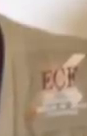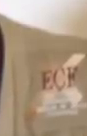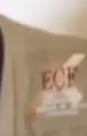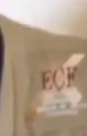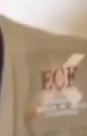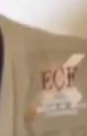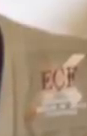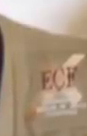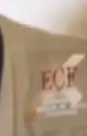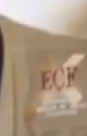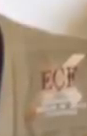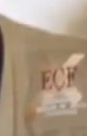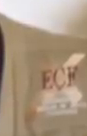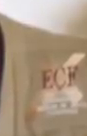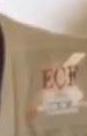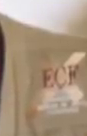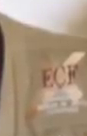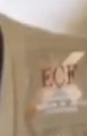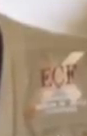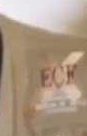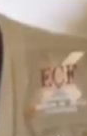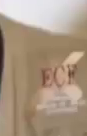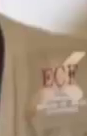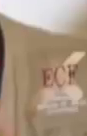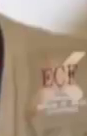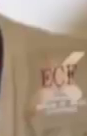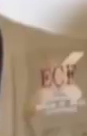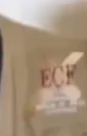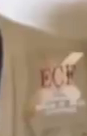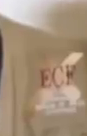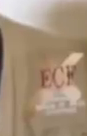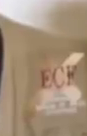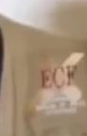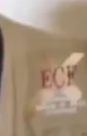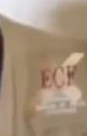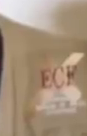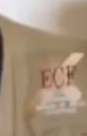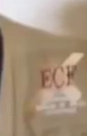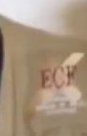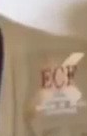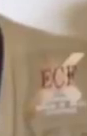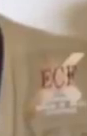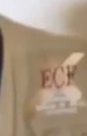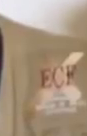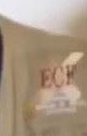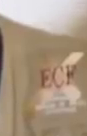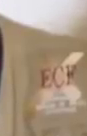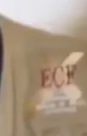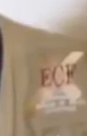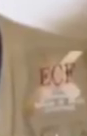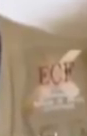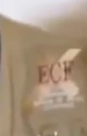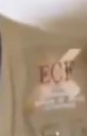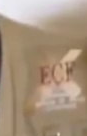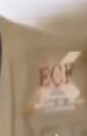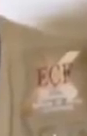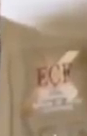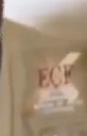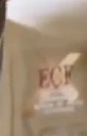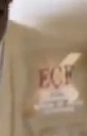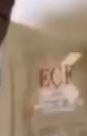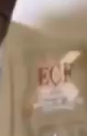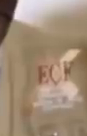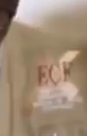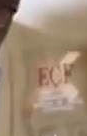But indeed, there's variation whether you use a tick or you use an X. It's a question of where you place it.